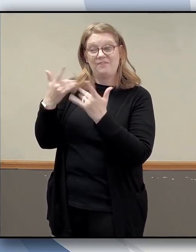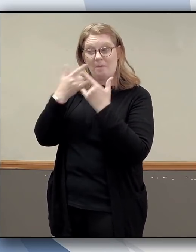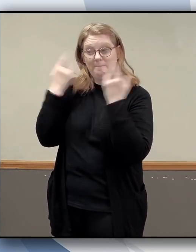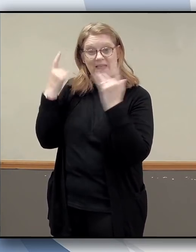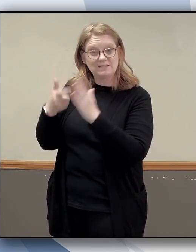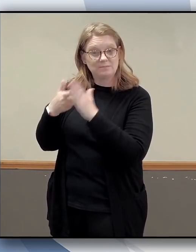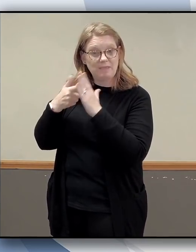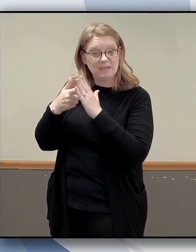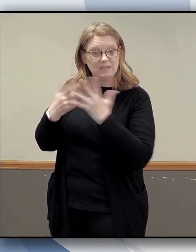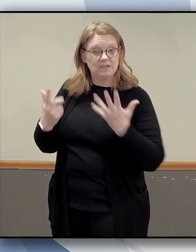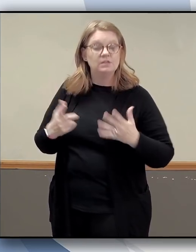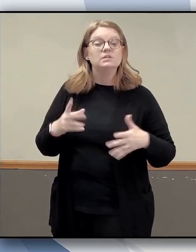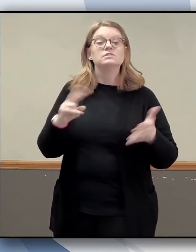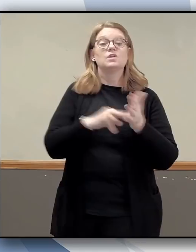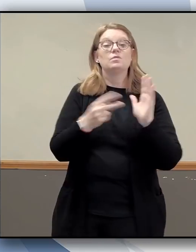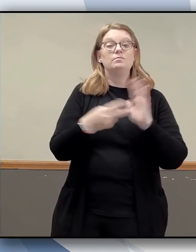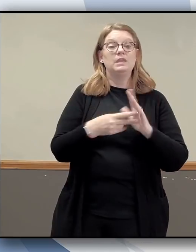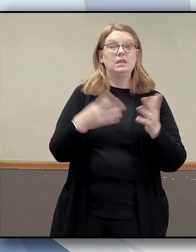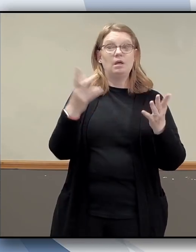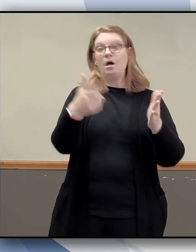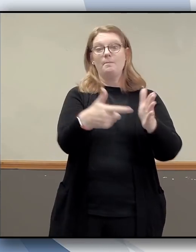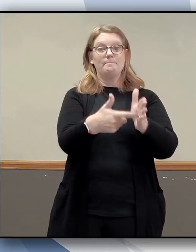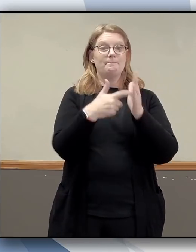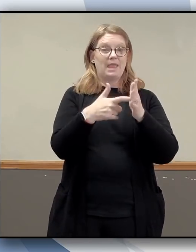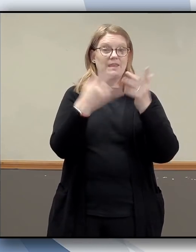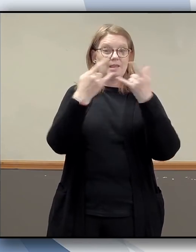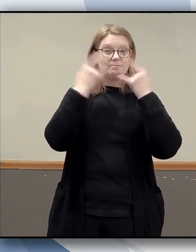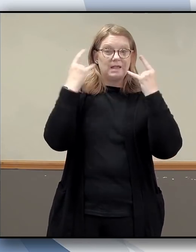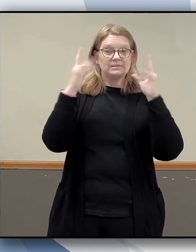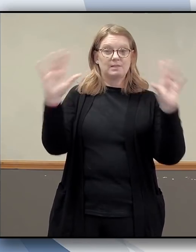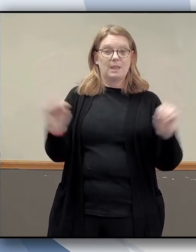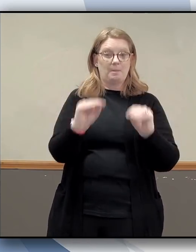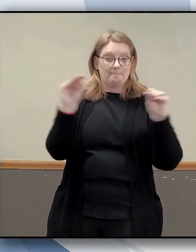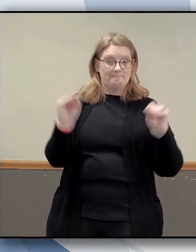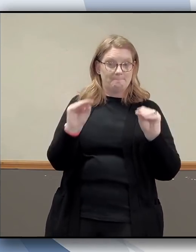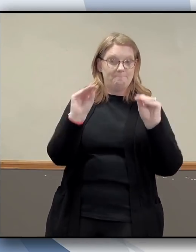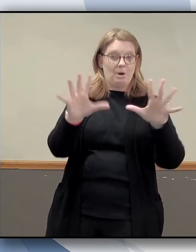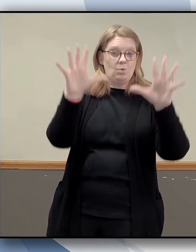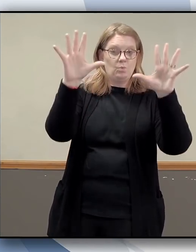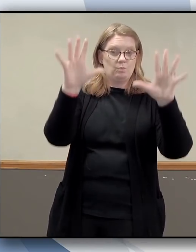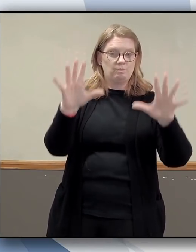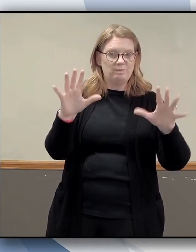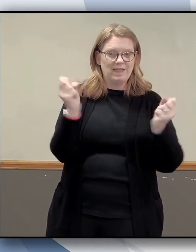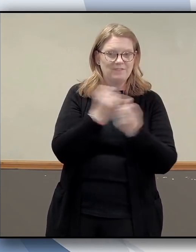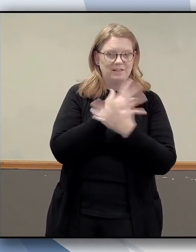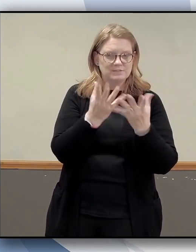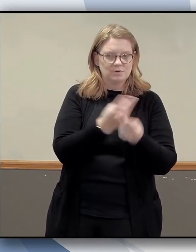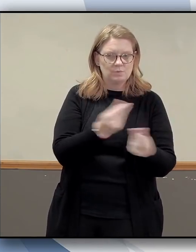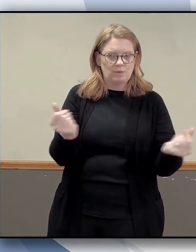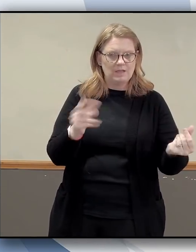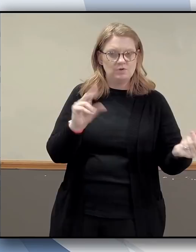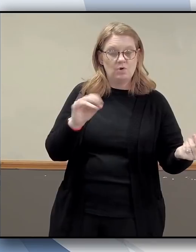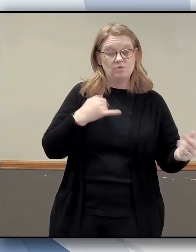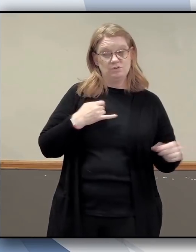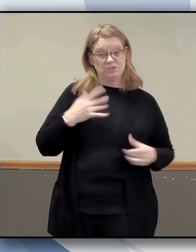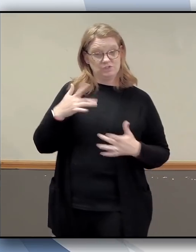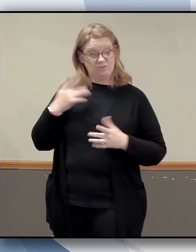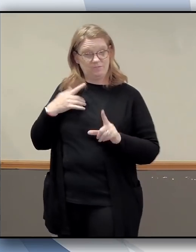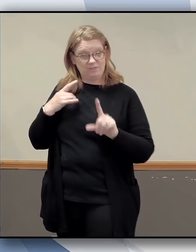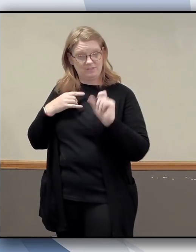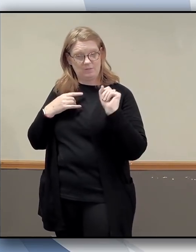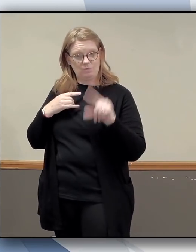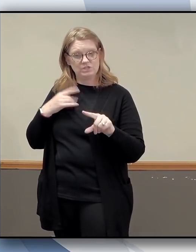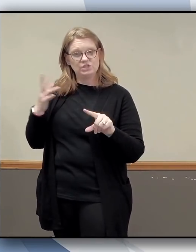magic bullet to make this virus go away. No, it's a understanding